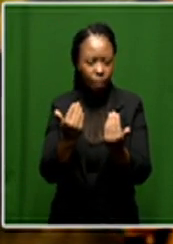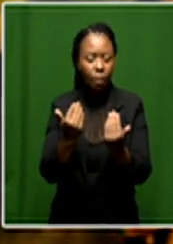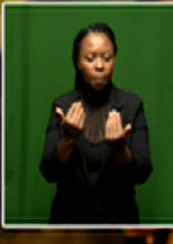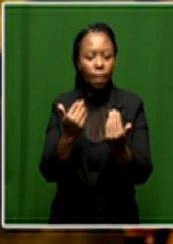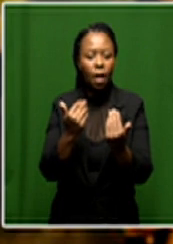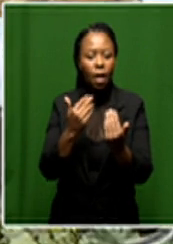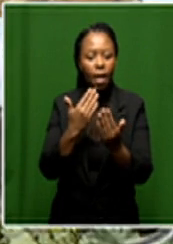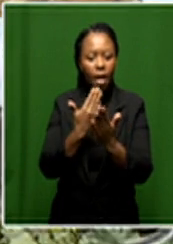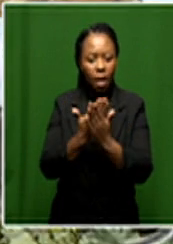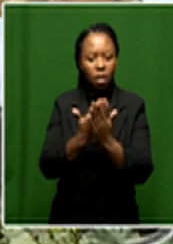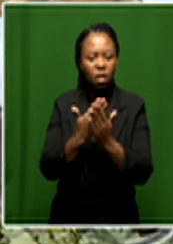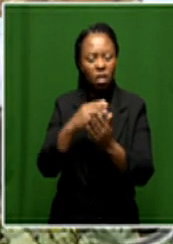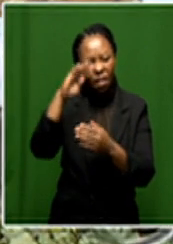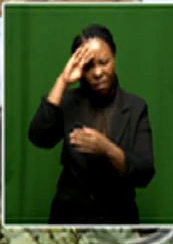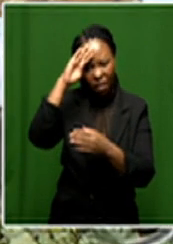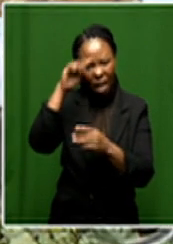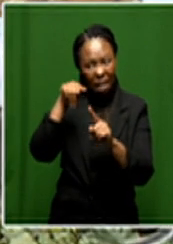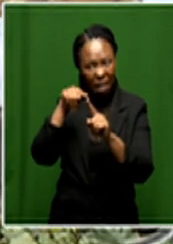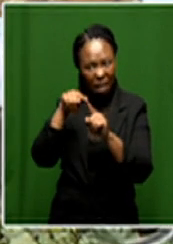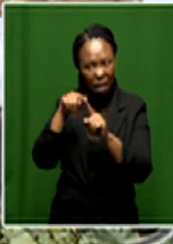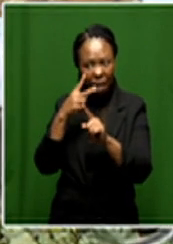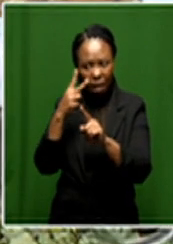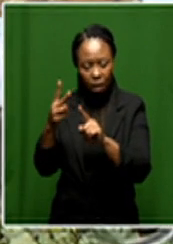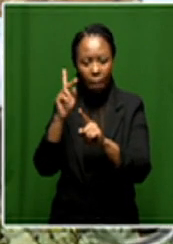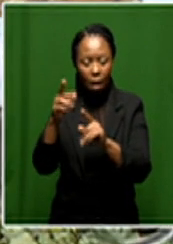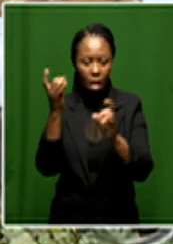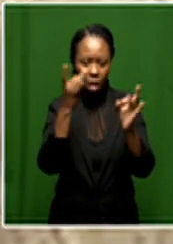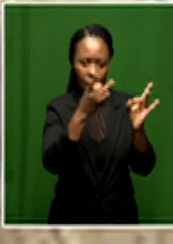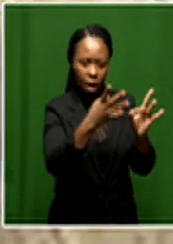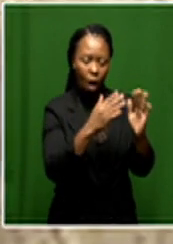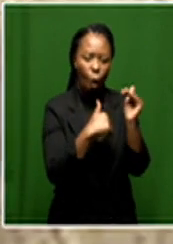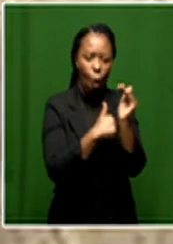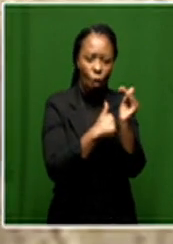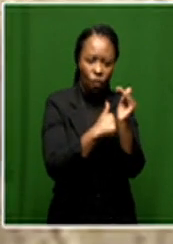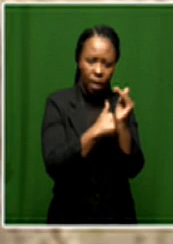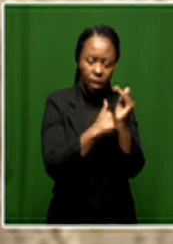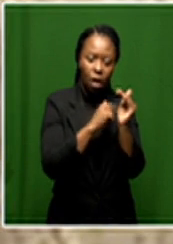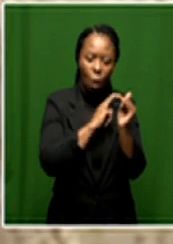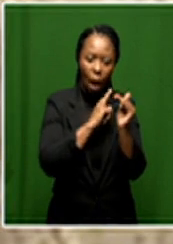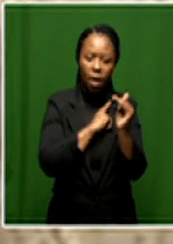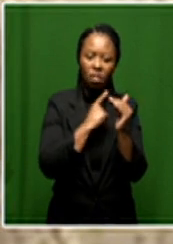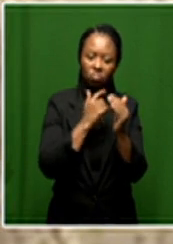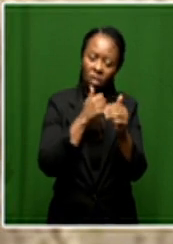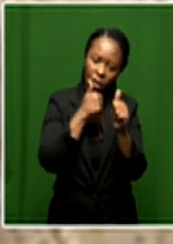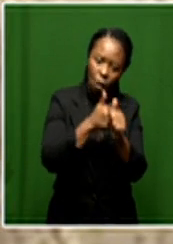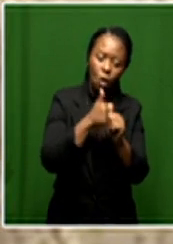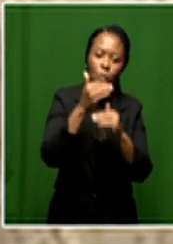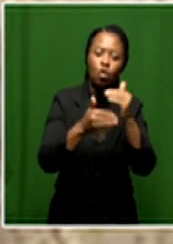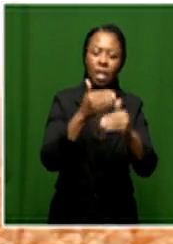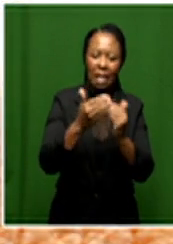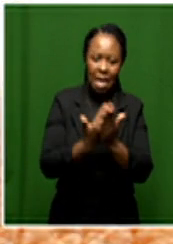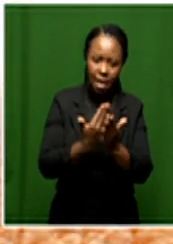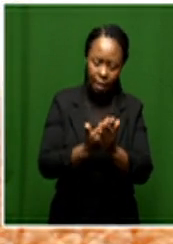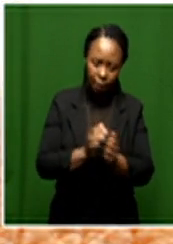incident of Rift Valley fever need to report that to the nearest state veterinary office so that the necessary measures can be